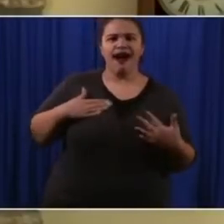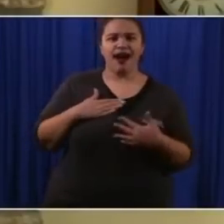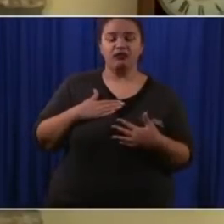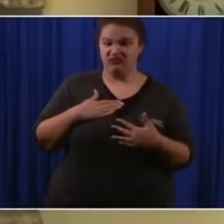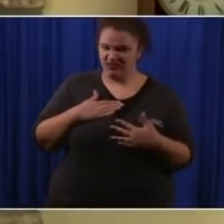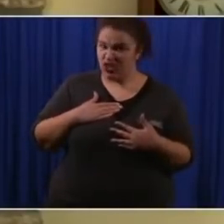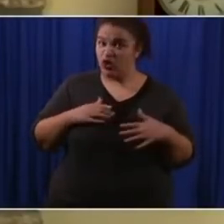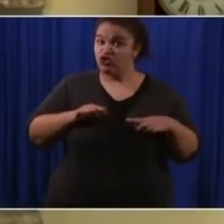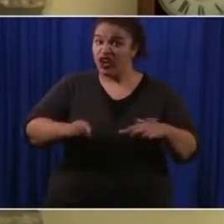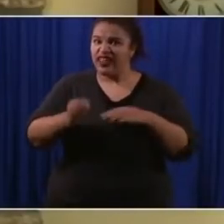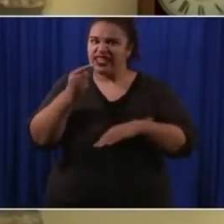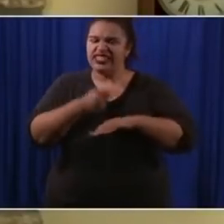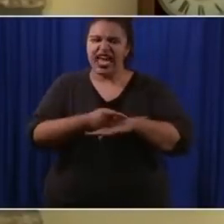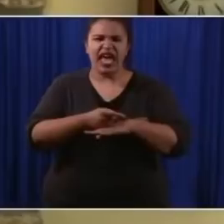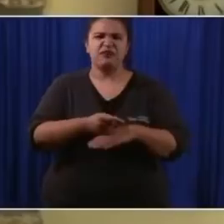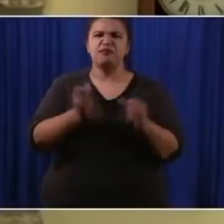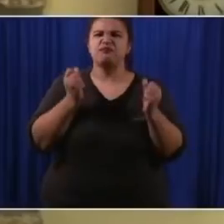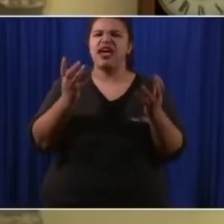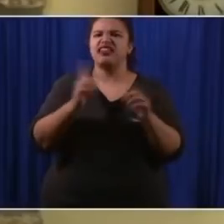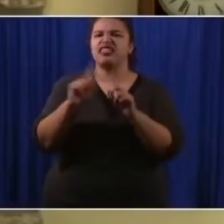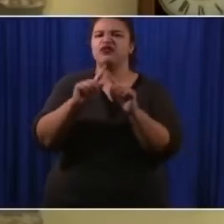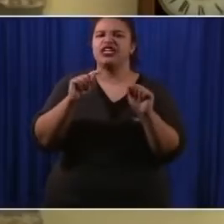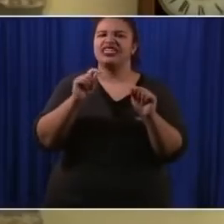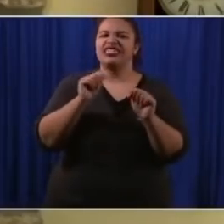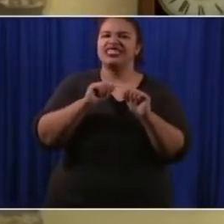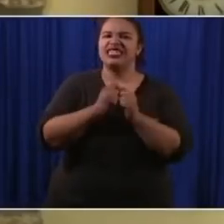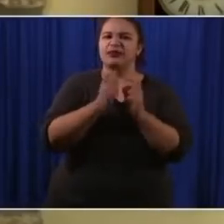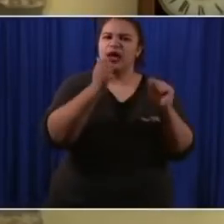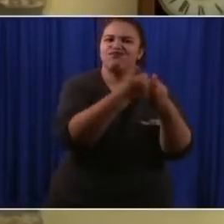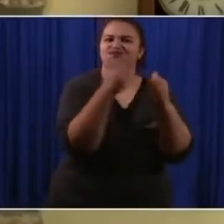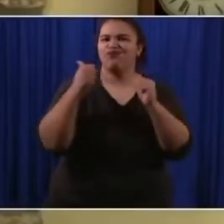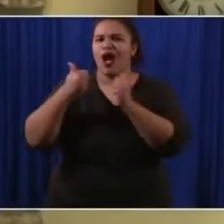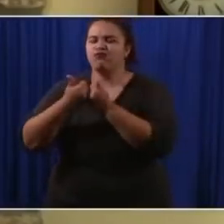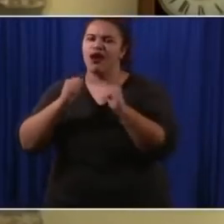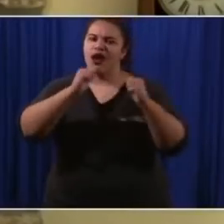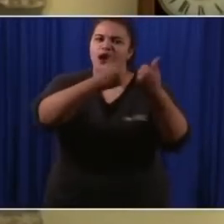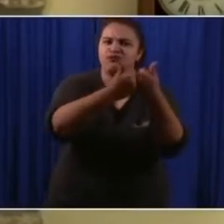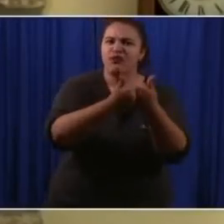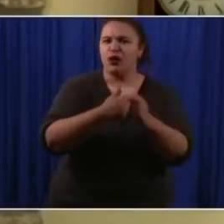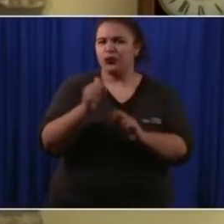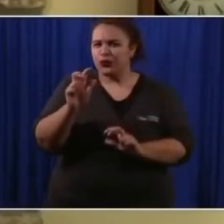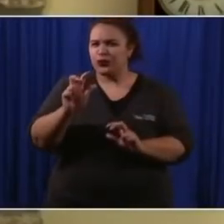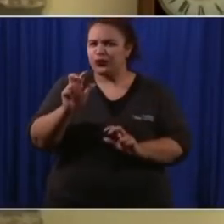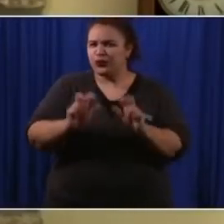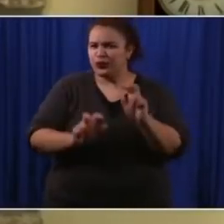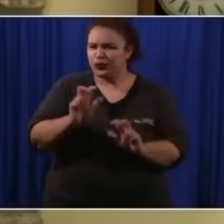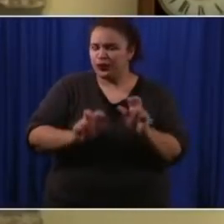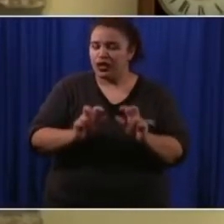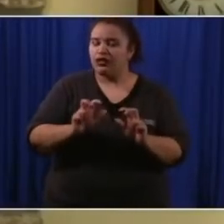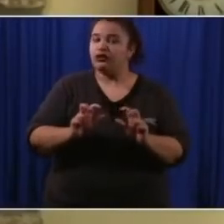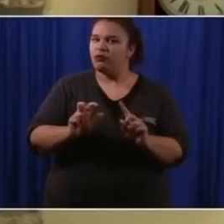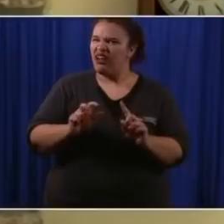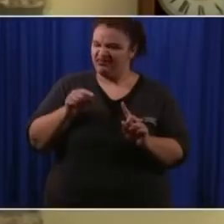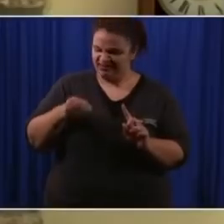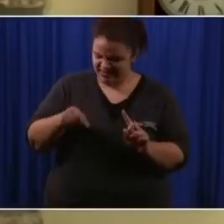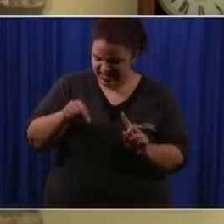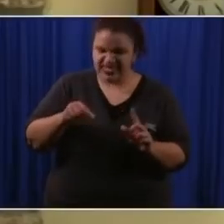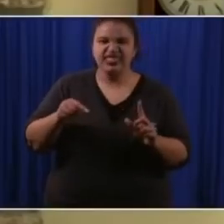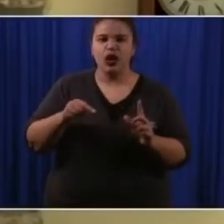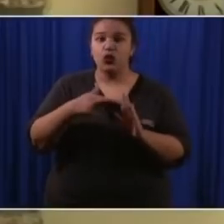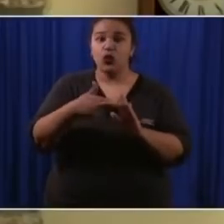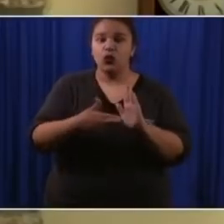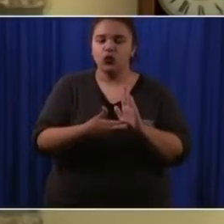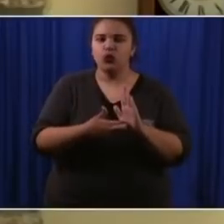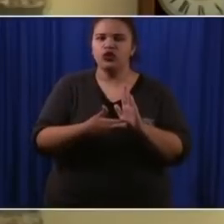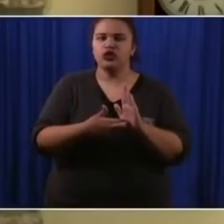it per day. And it seems to prevent the real true tournament schedule that brings people together for this. Was it your intention to